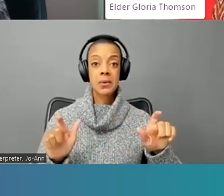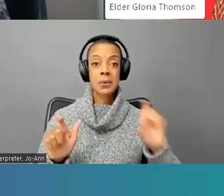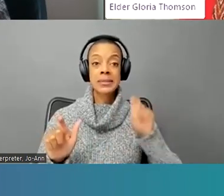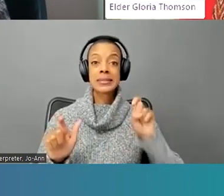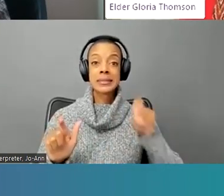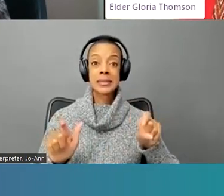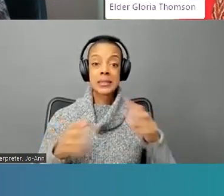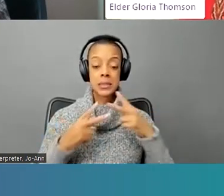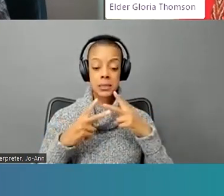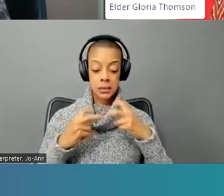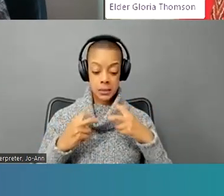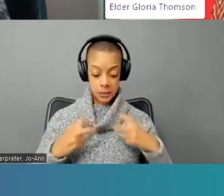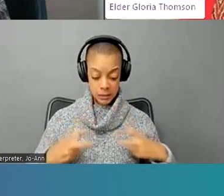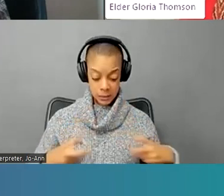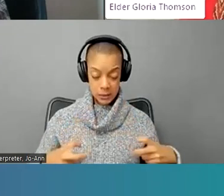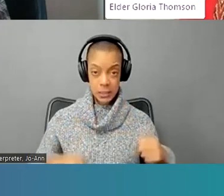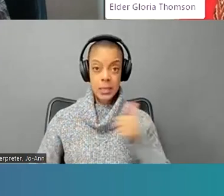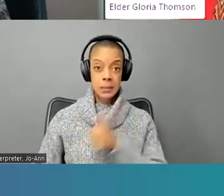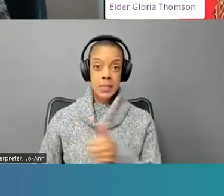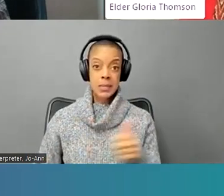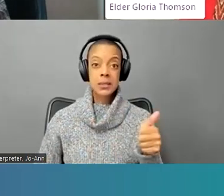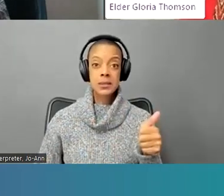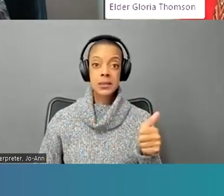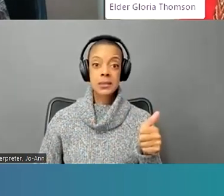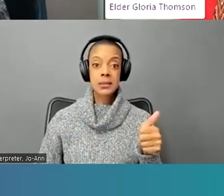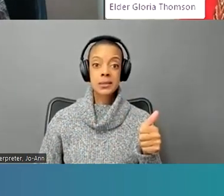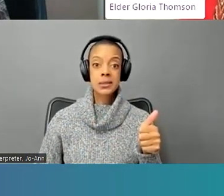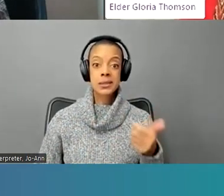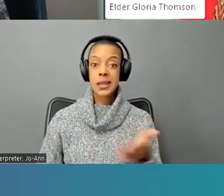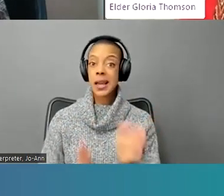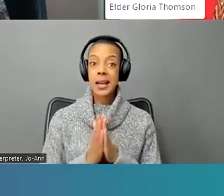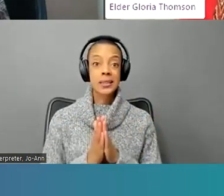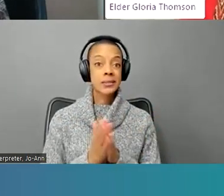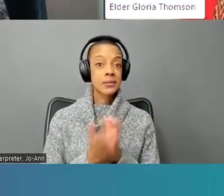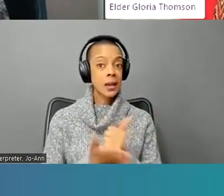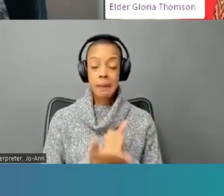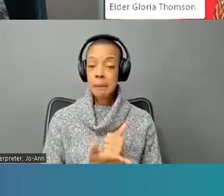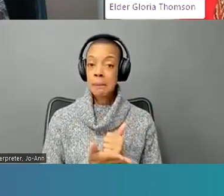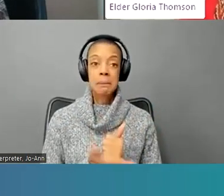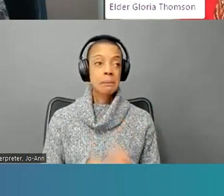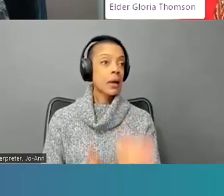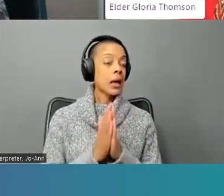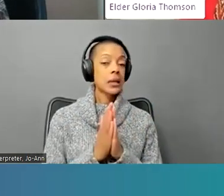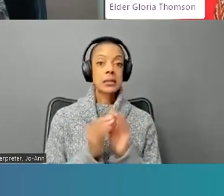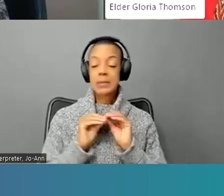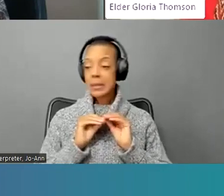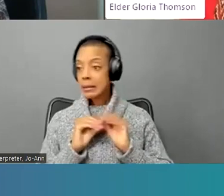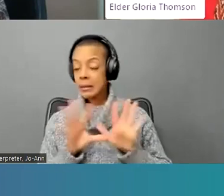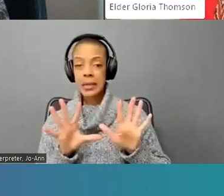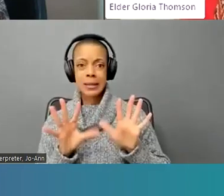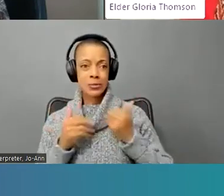to find out, and to ask for help or, understanding what's happening in the world